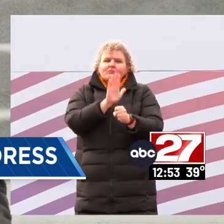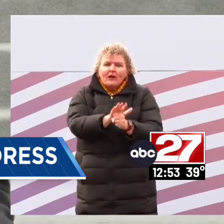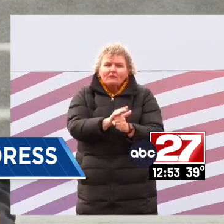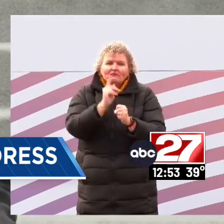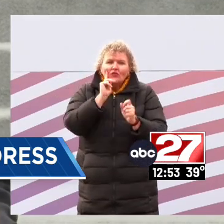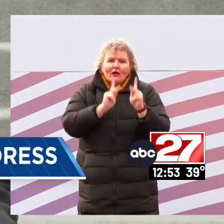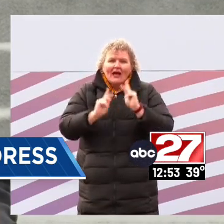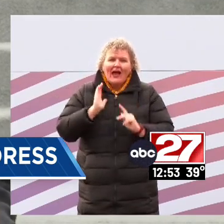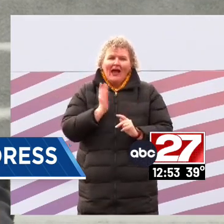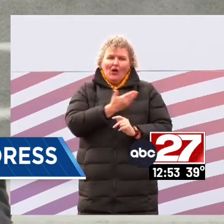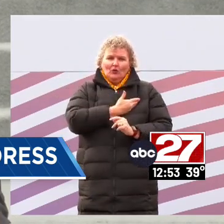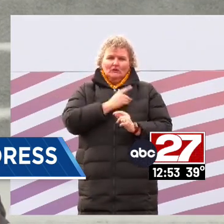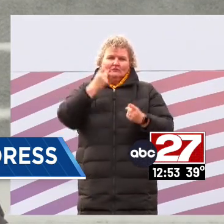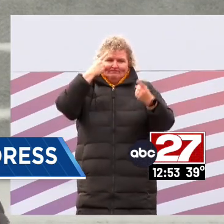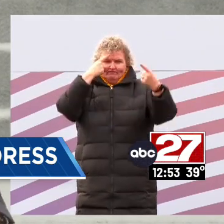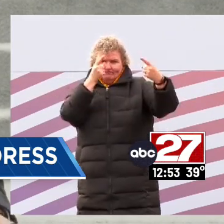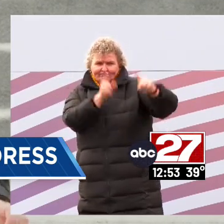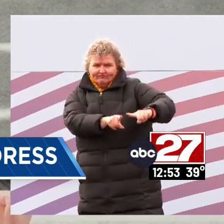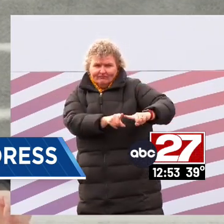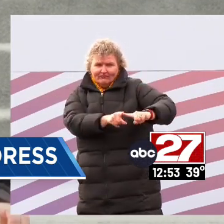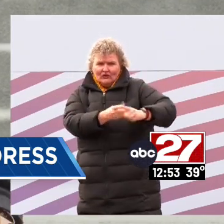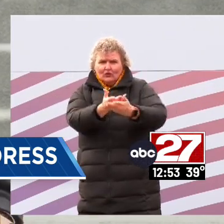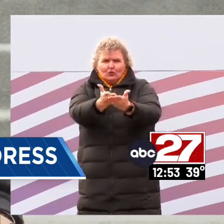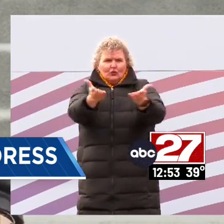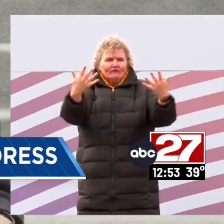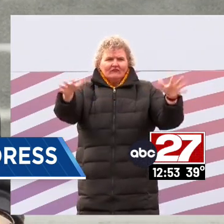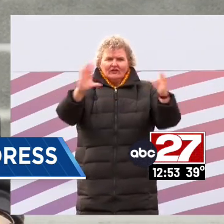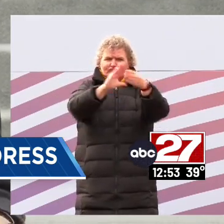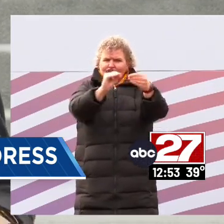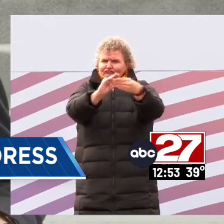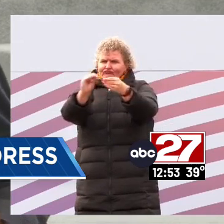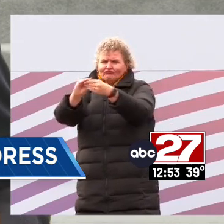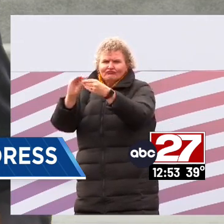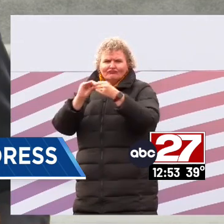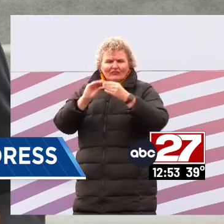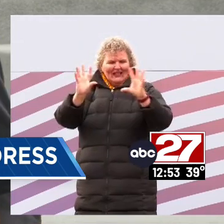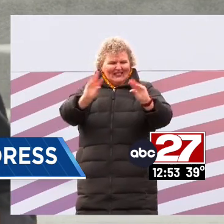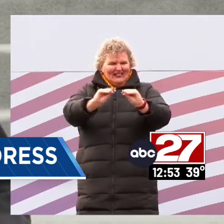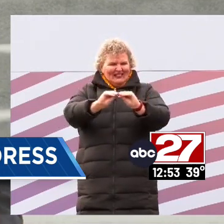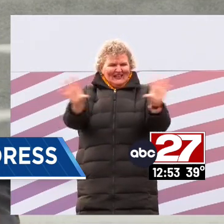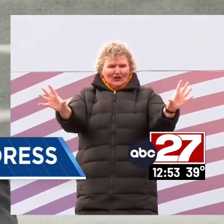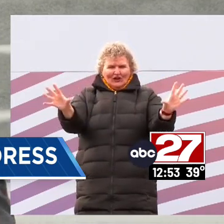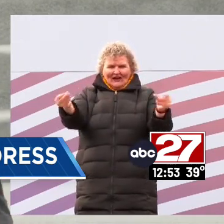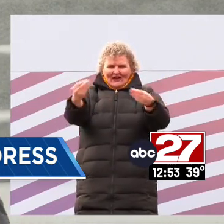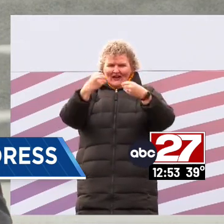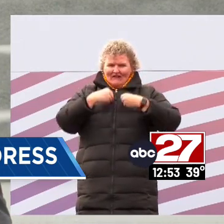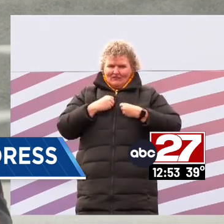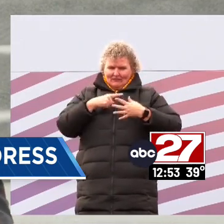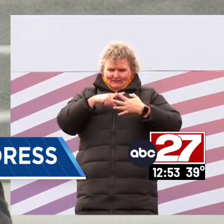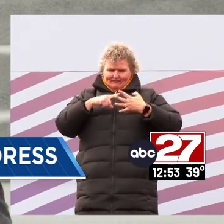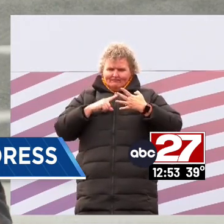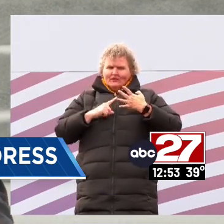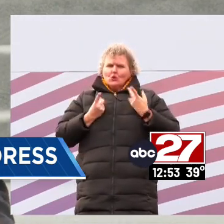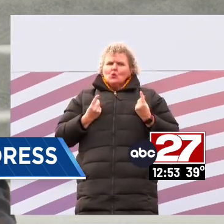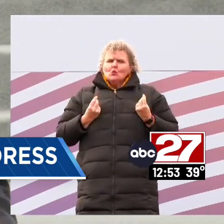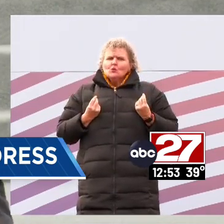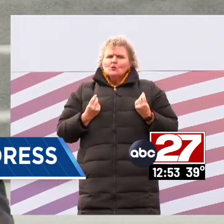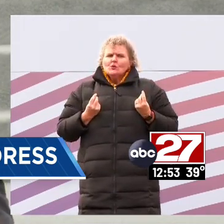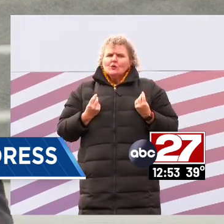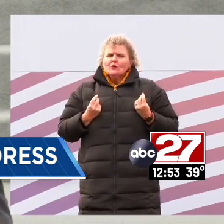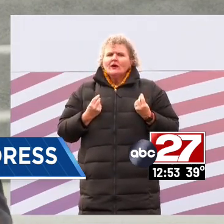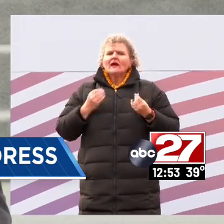deal. You have spoke up loud and clear, and you gave me direction with your voice and with your